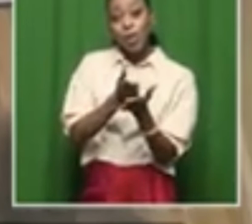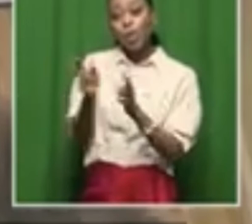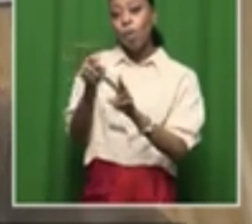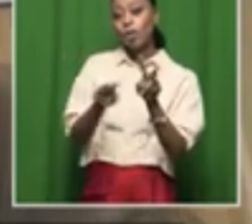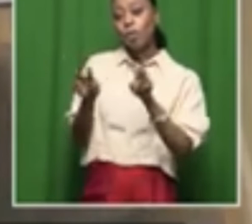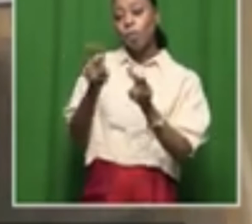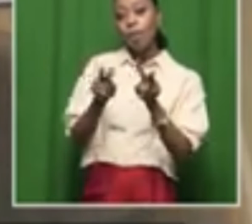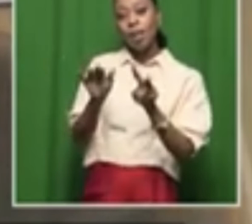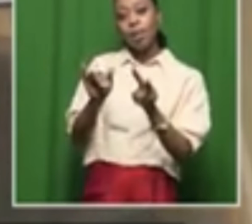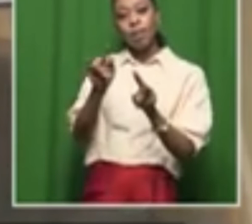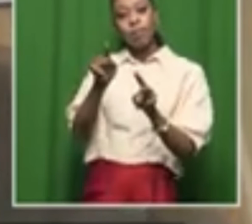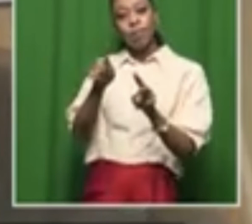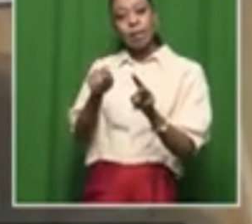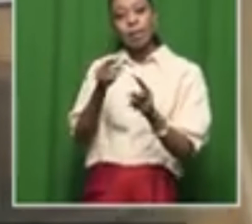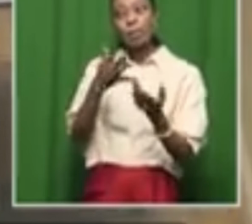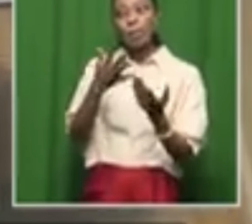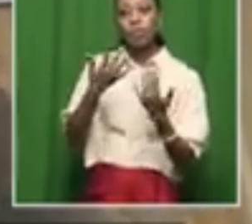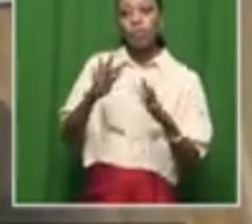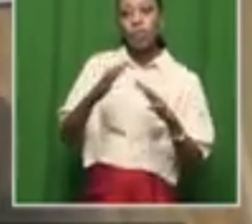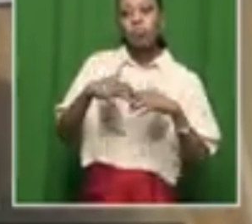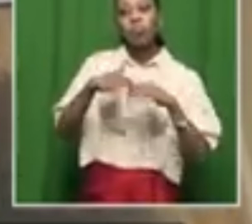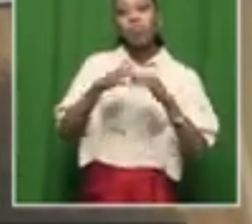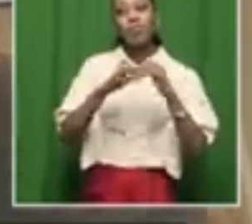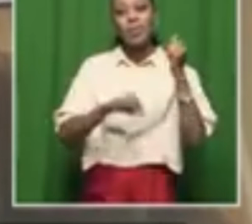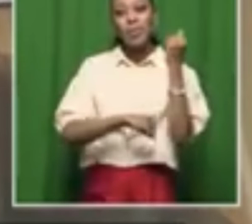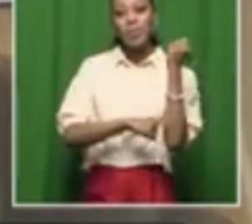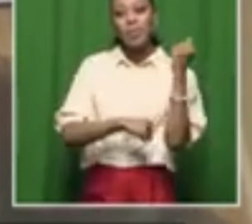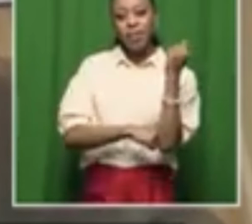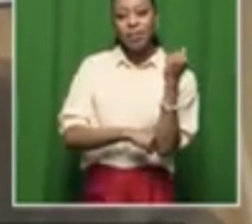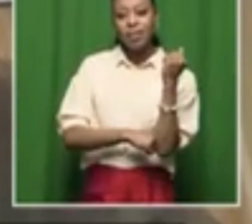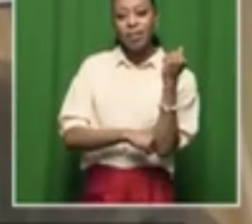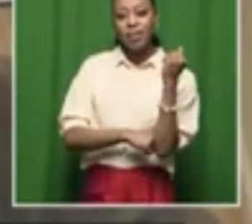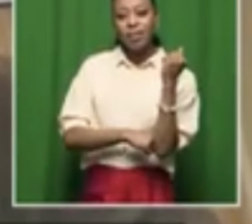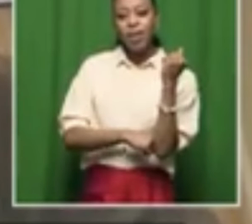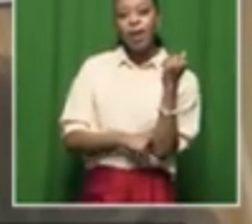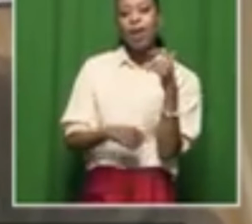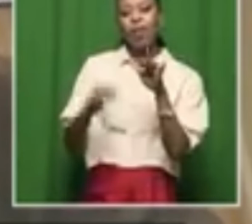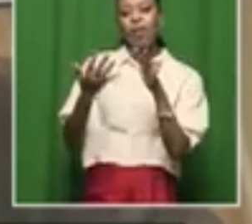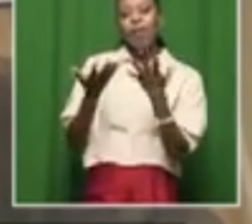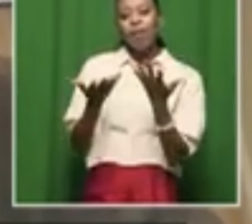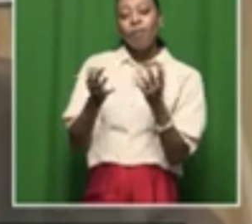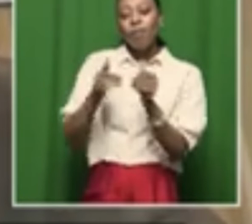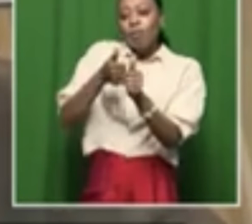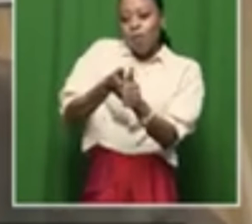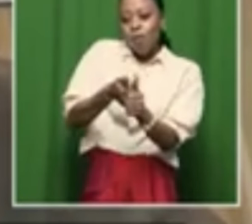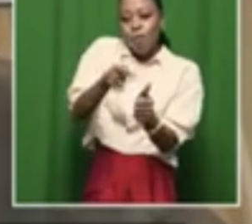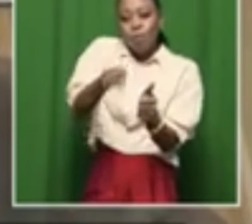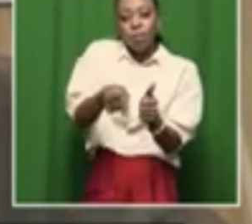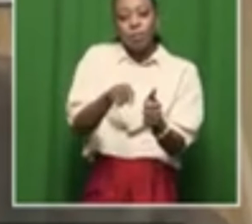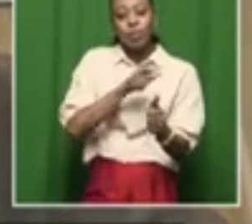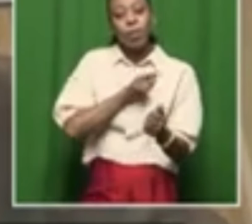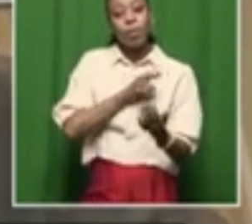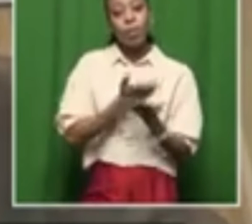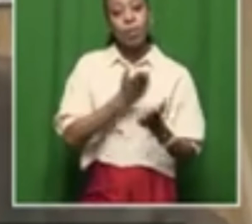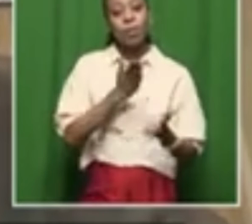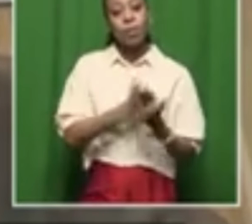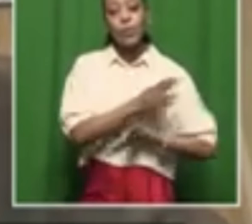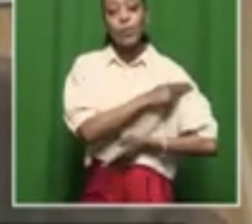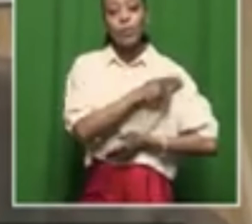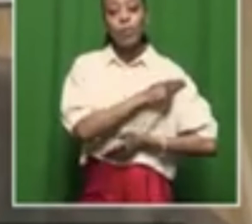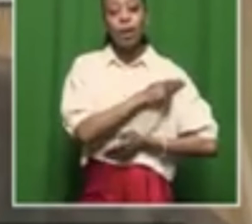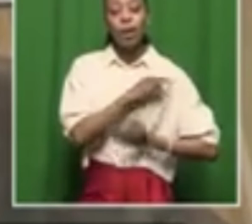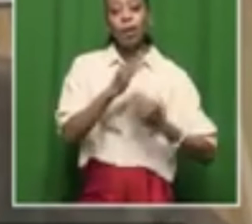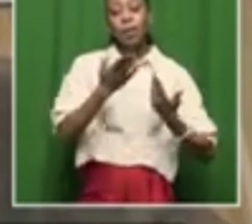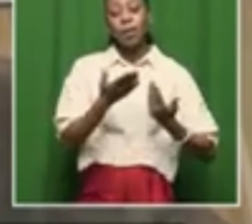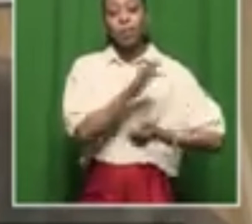supervise that, we have established the Office of Health Standard Compliance to make sure that hospitals and